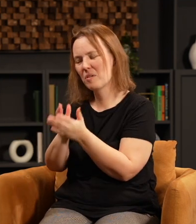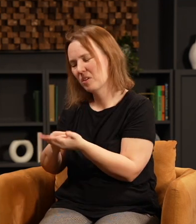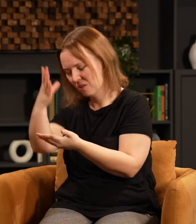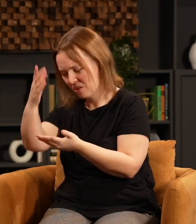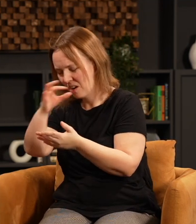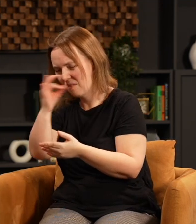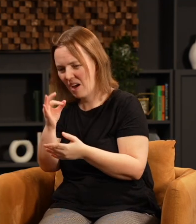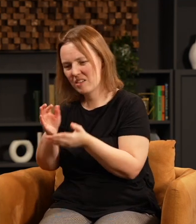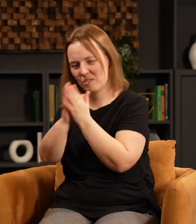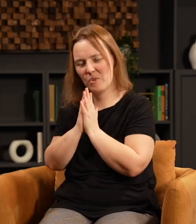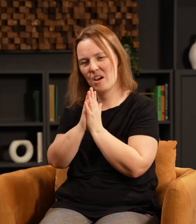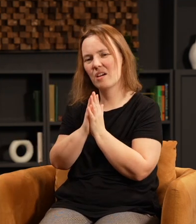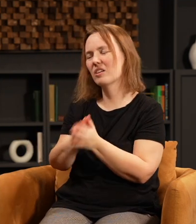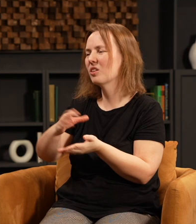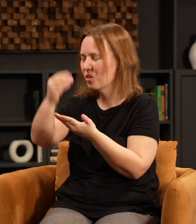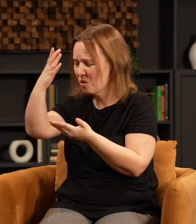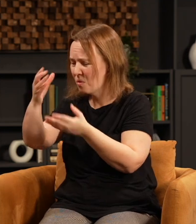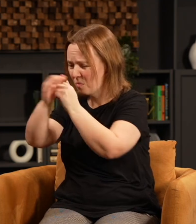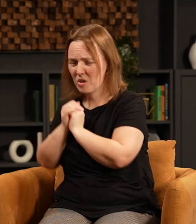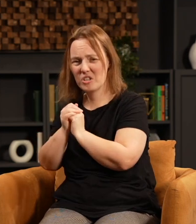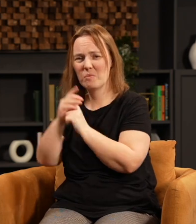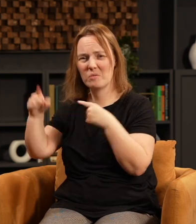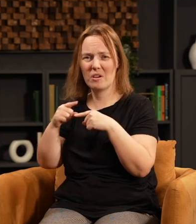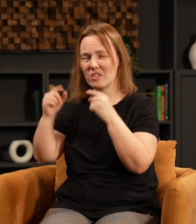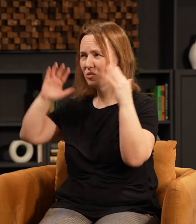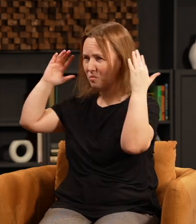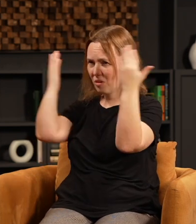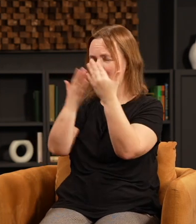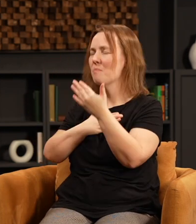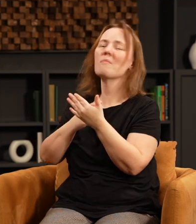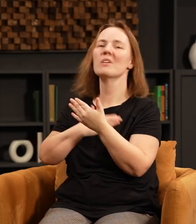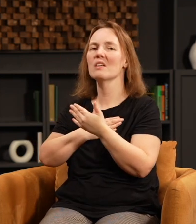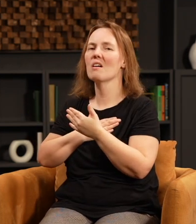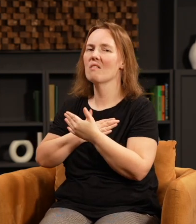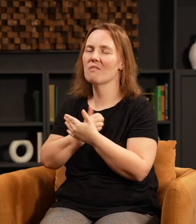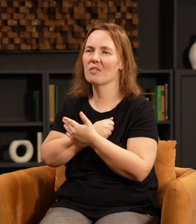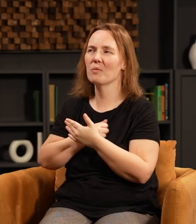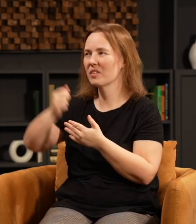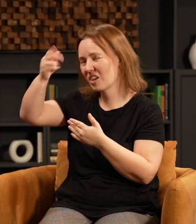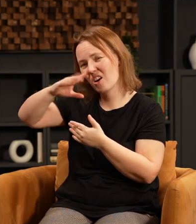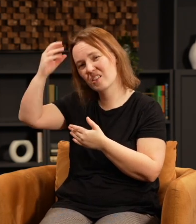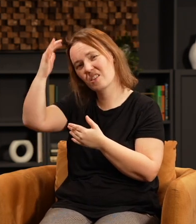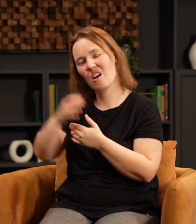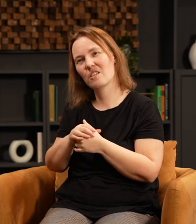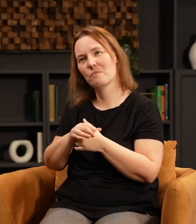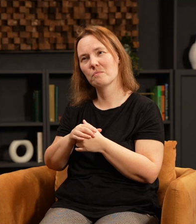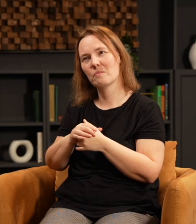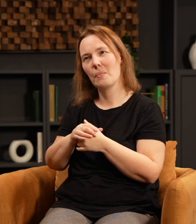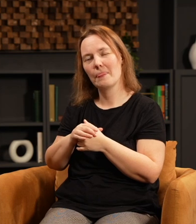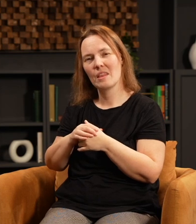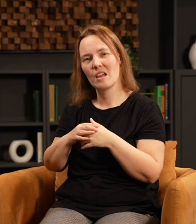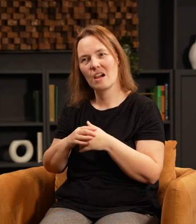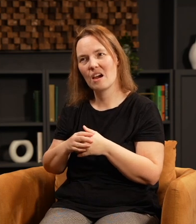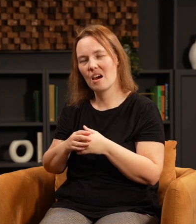learn what worship is really all about. Surround myself with God's thoughts and God's worship. Get rid of all that other junk music that's feeding me lies. I'm going to